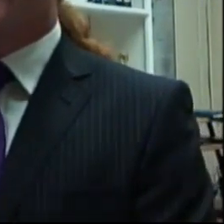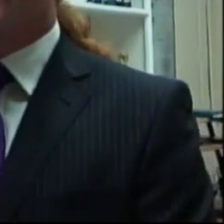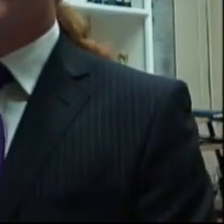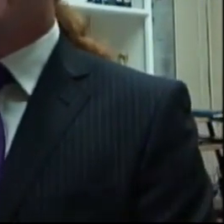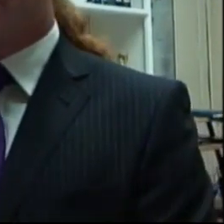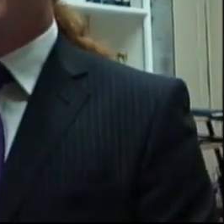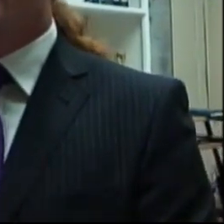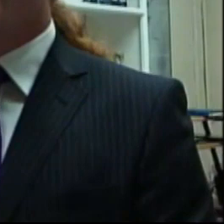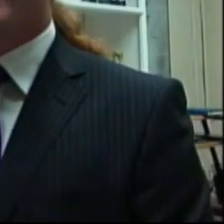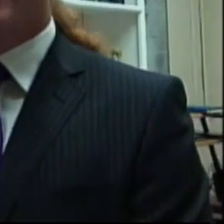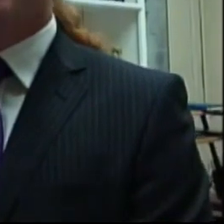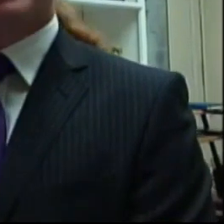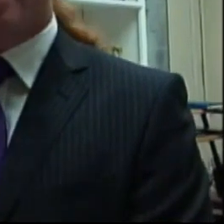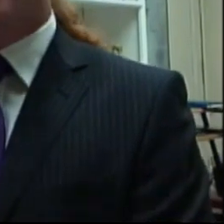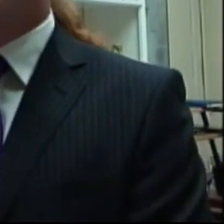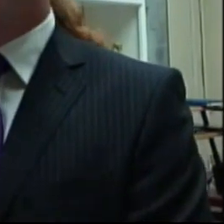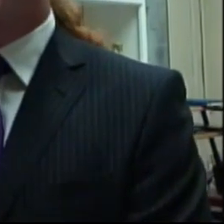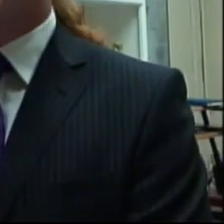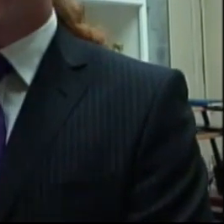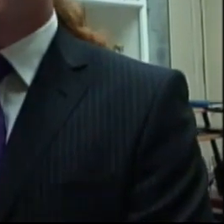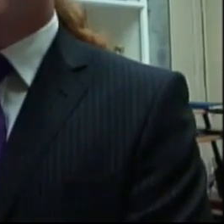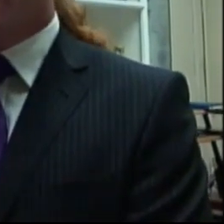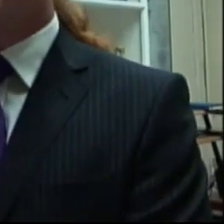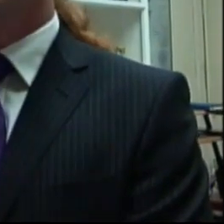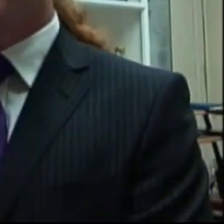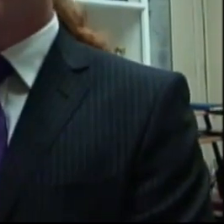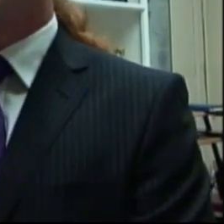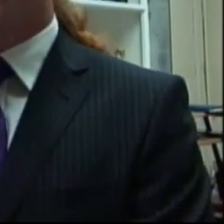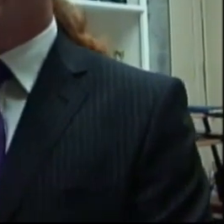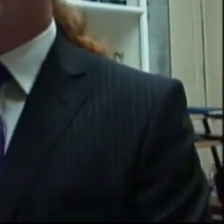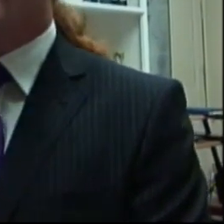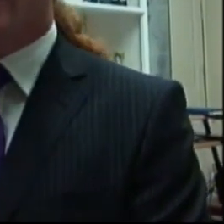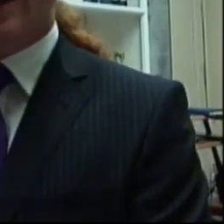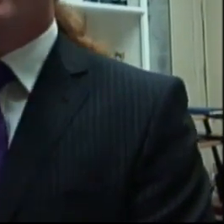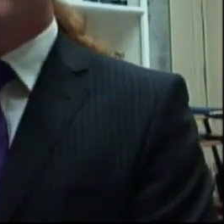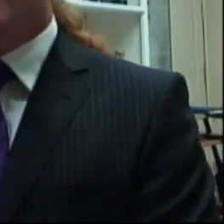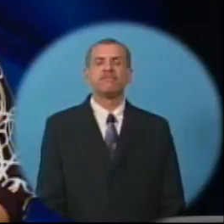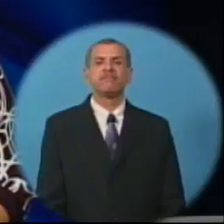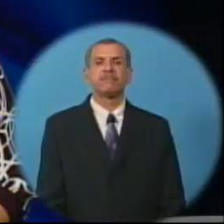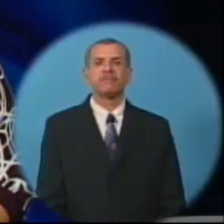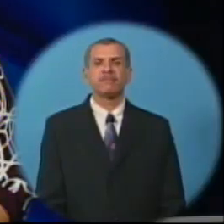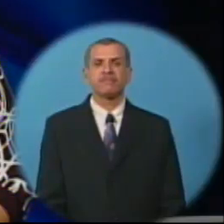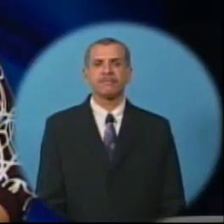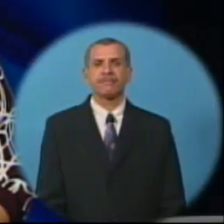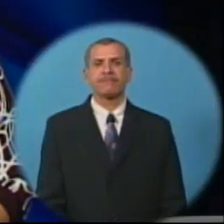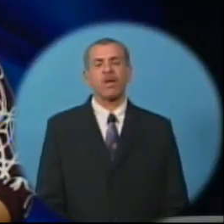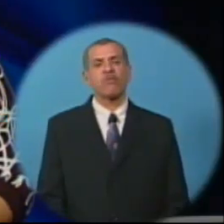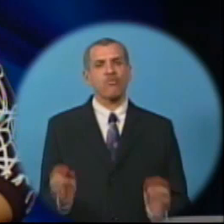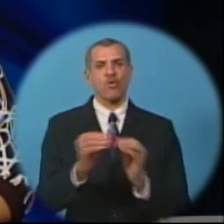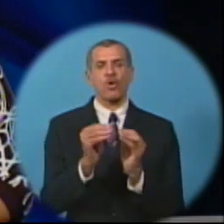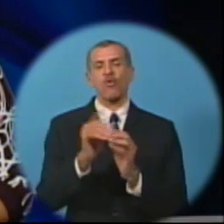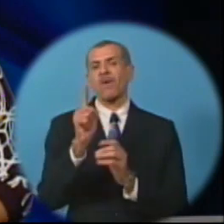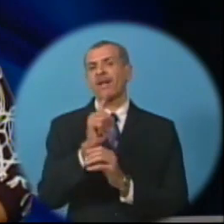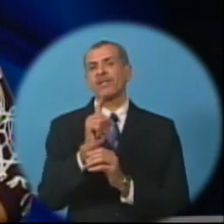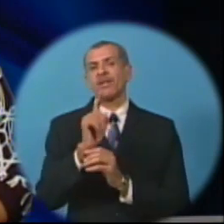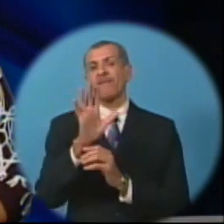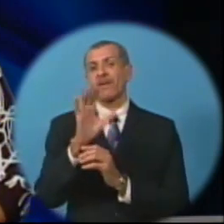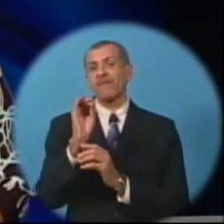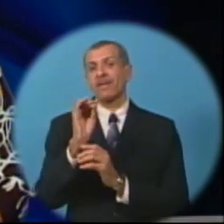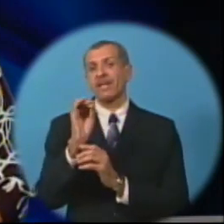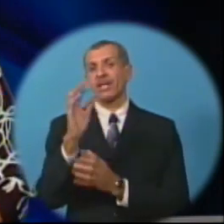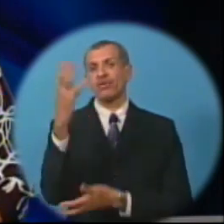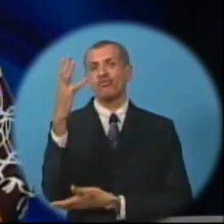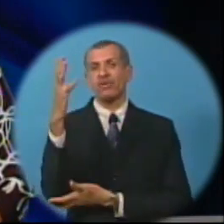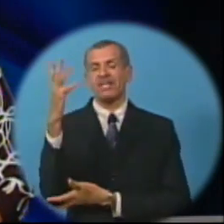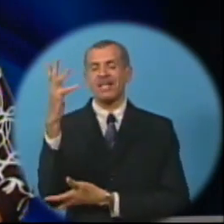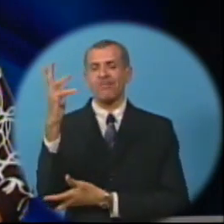successful in Barbados perhaps more so than other countries in the world. Over 150 trees have been pruned and